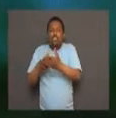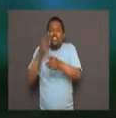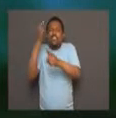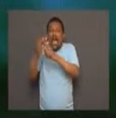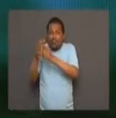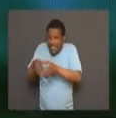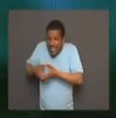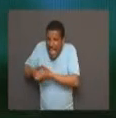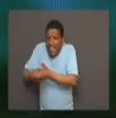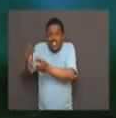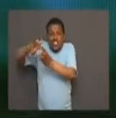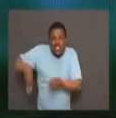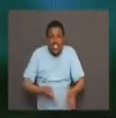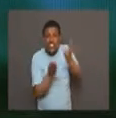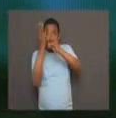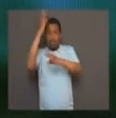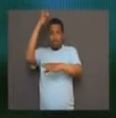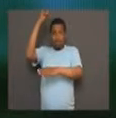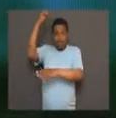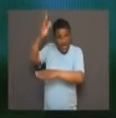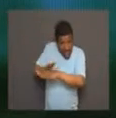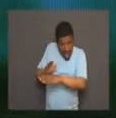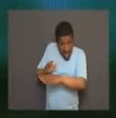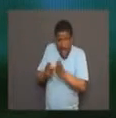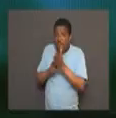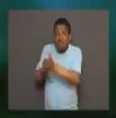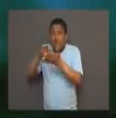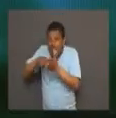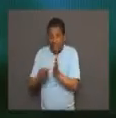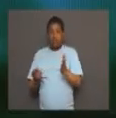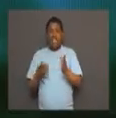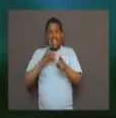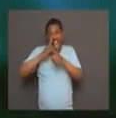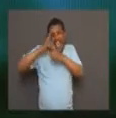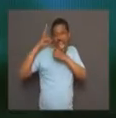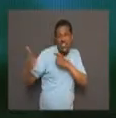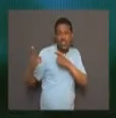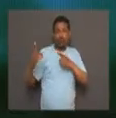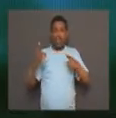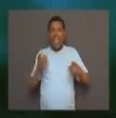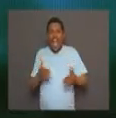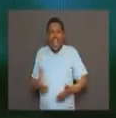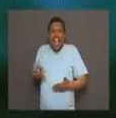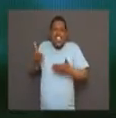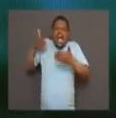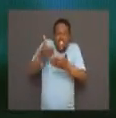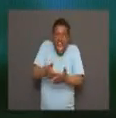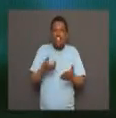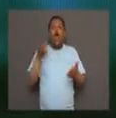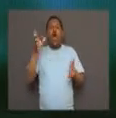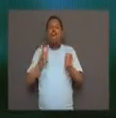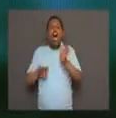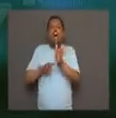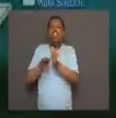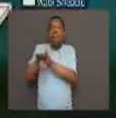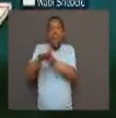drainage systems refers to the direction and destination of rivers.